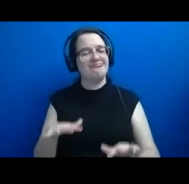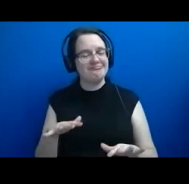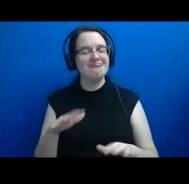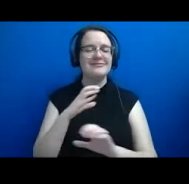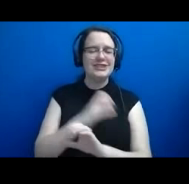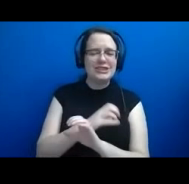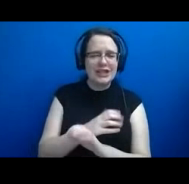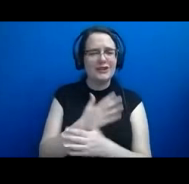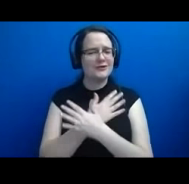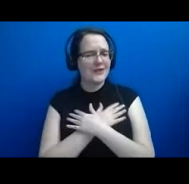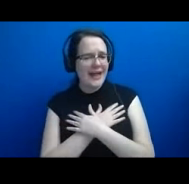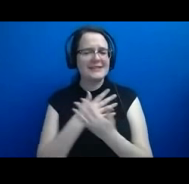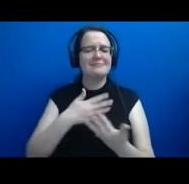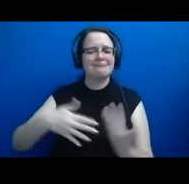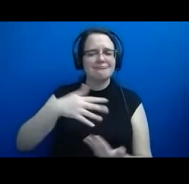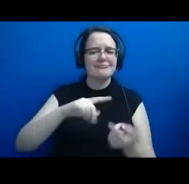family.